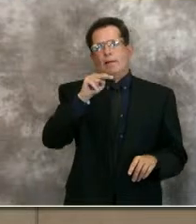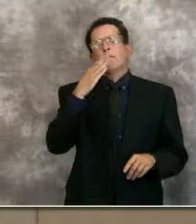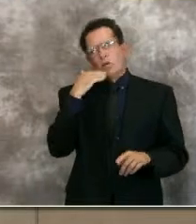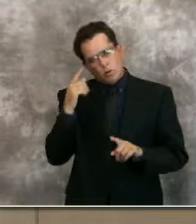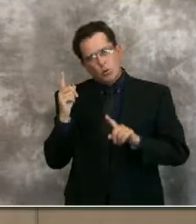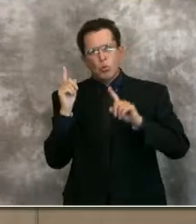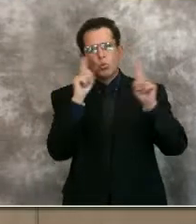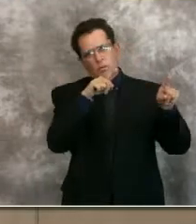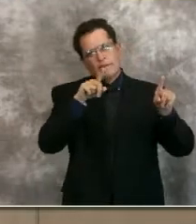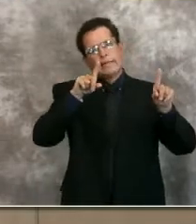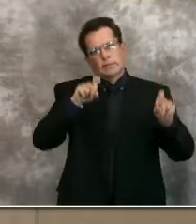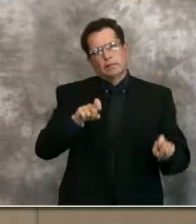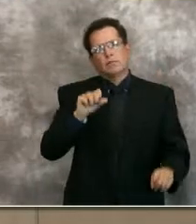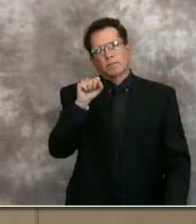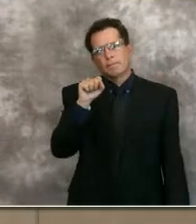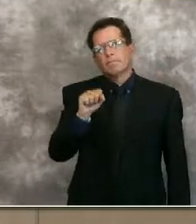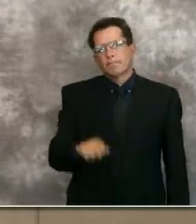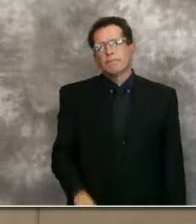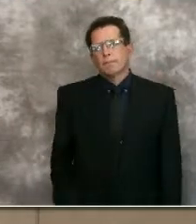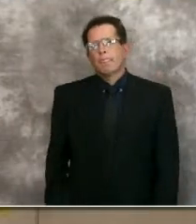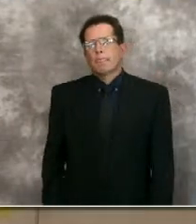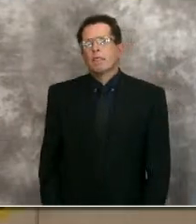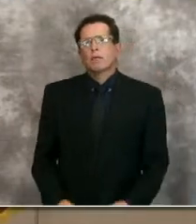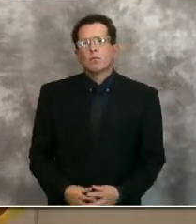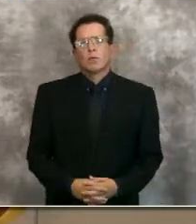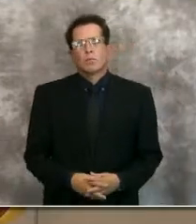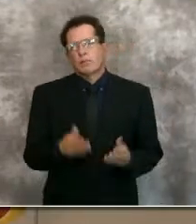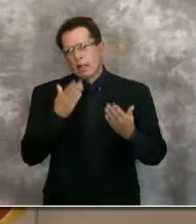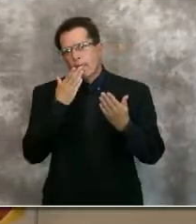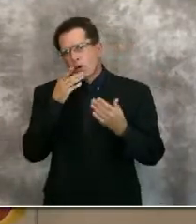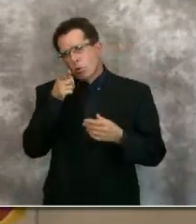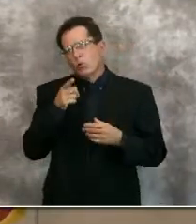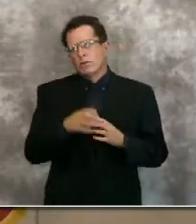you. Thank you.